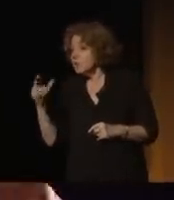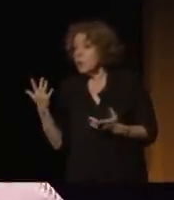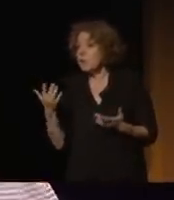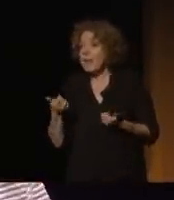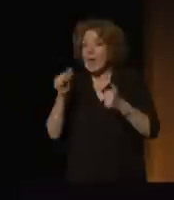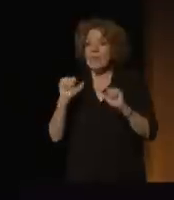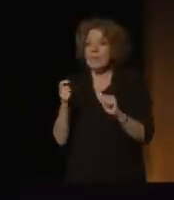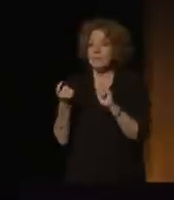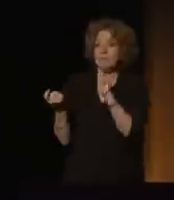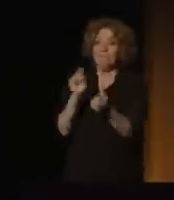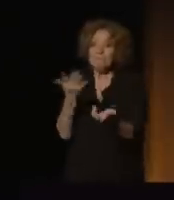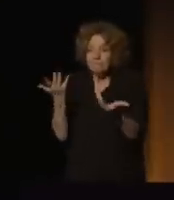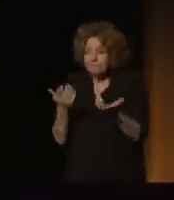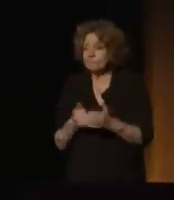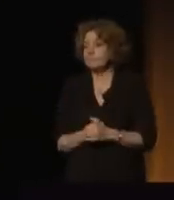changed,